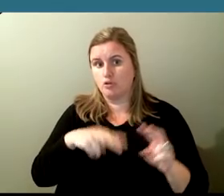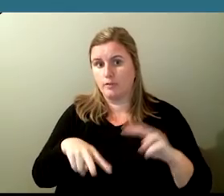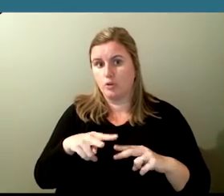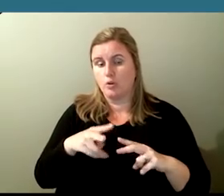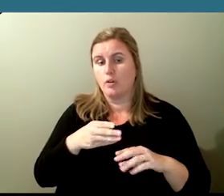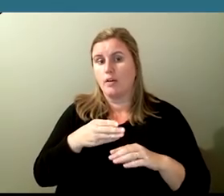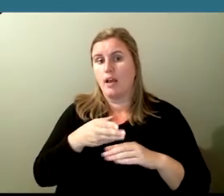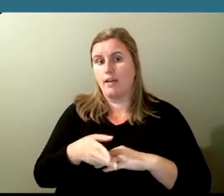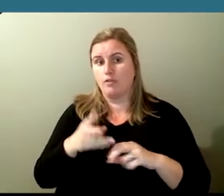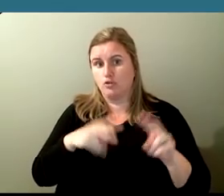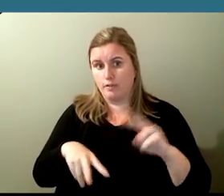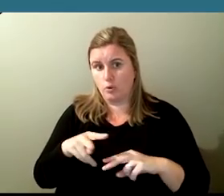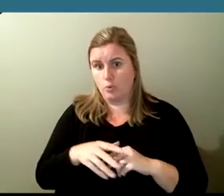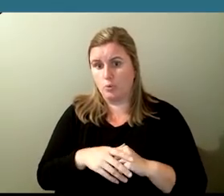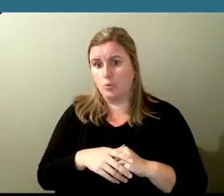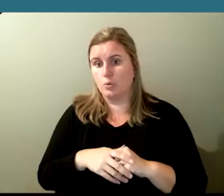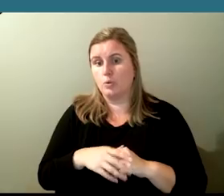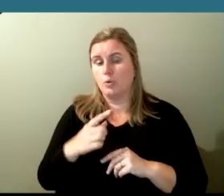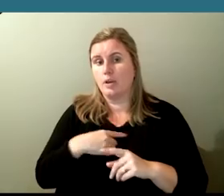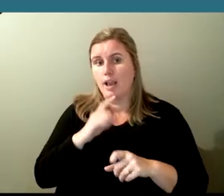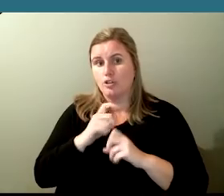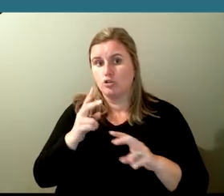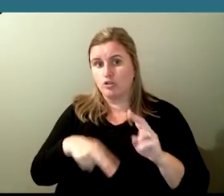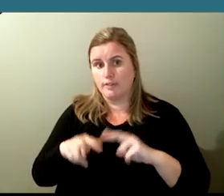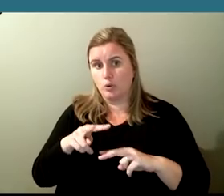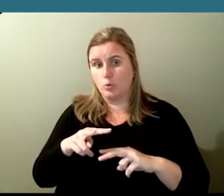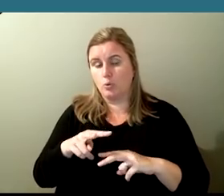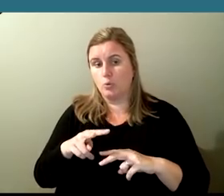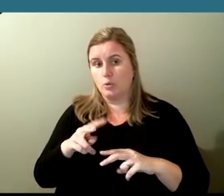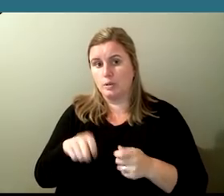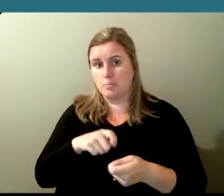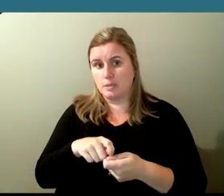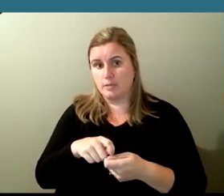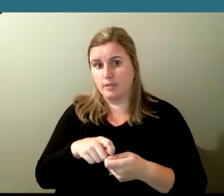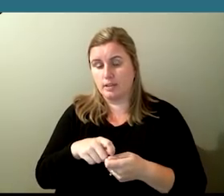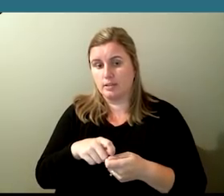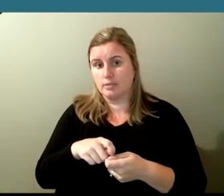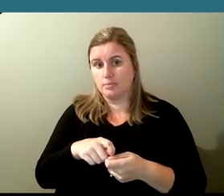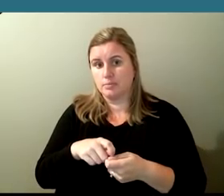review, we actually reviewed those specific